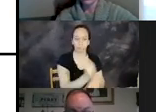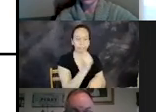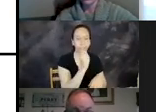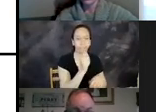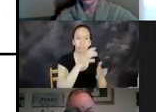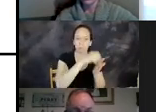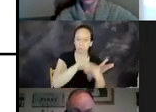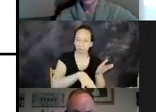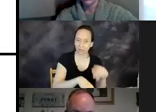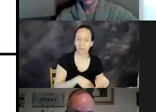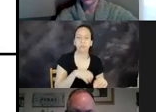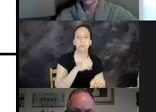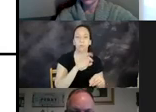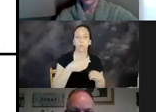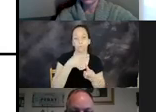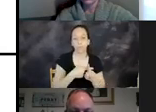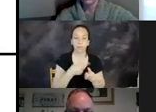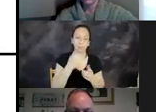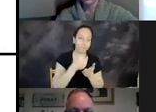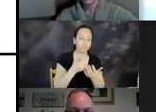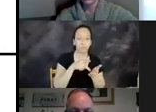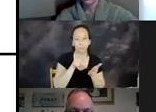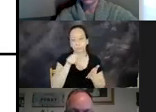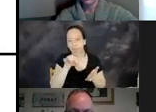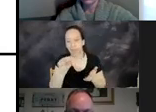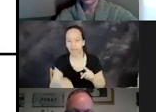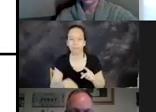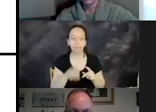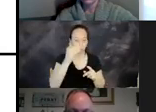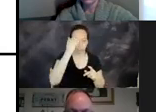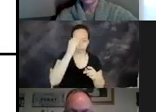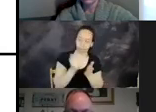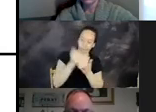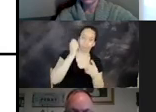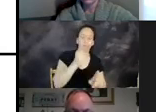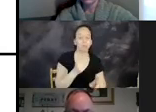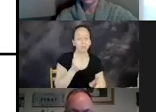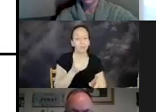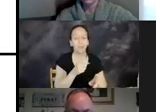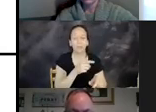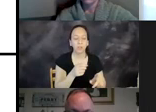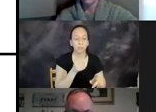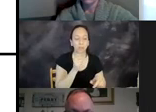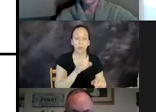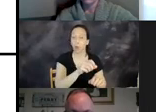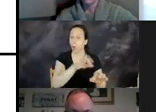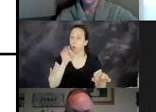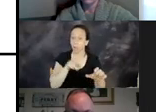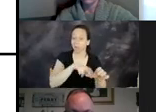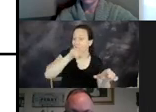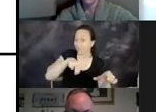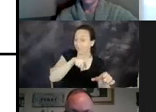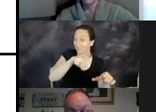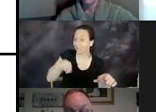or validate your monthly pass or whatever when you tap on to get onto a bus, a green